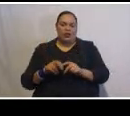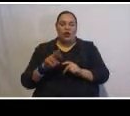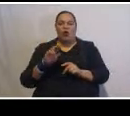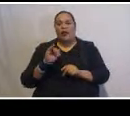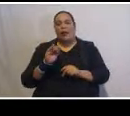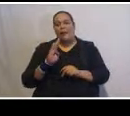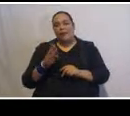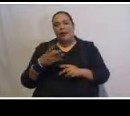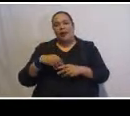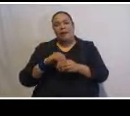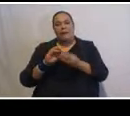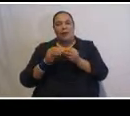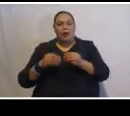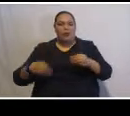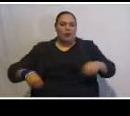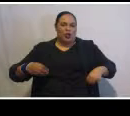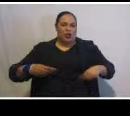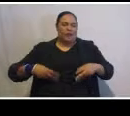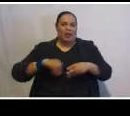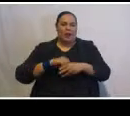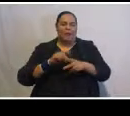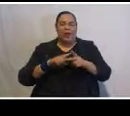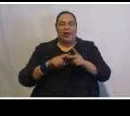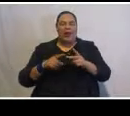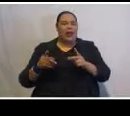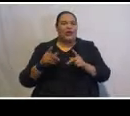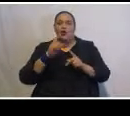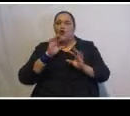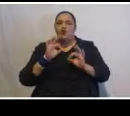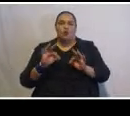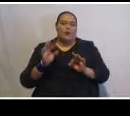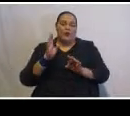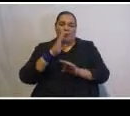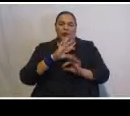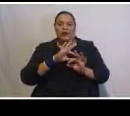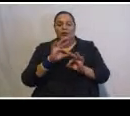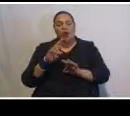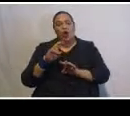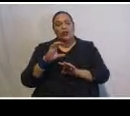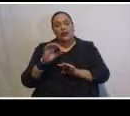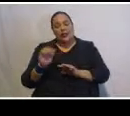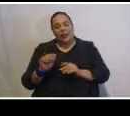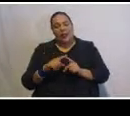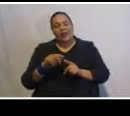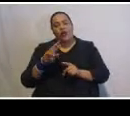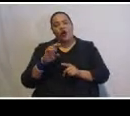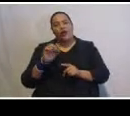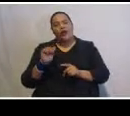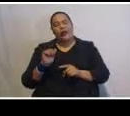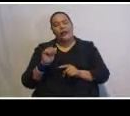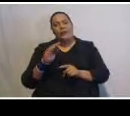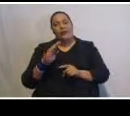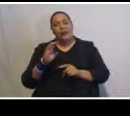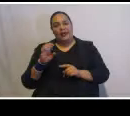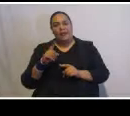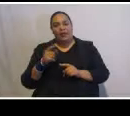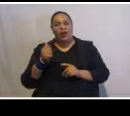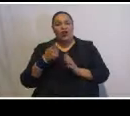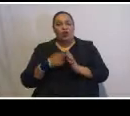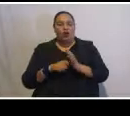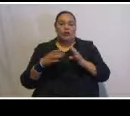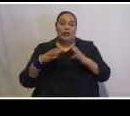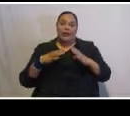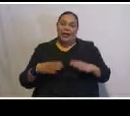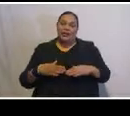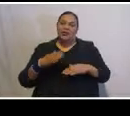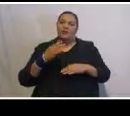RIB inflated by corruption and mismanagement. Both the RCA and the RAB impose costs on customers